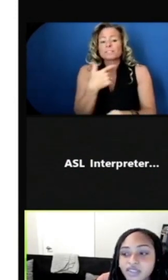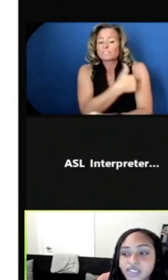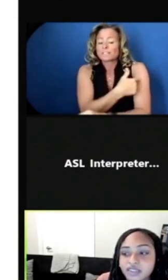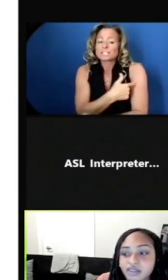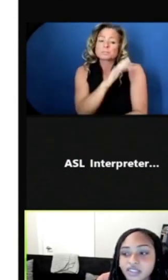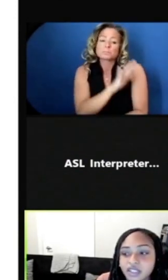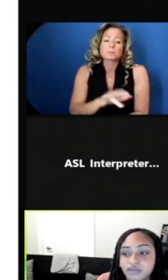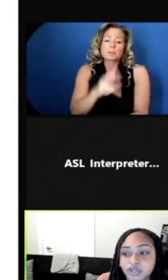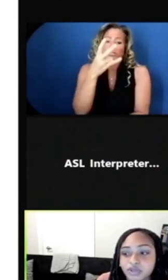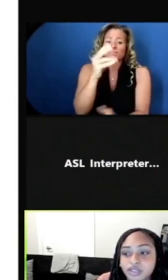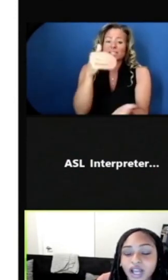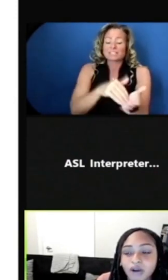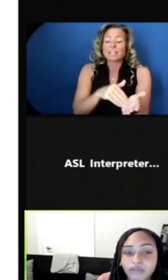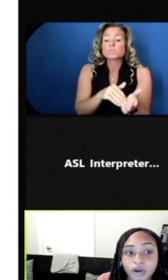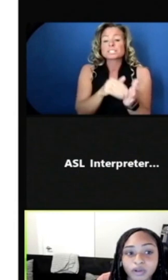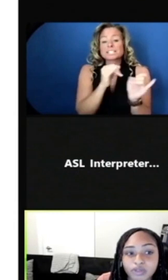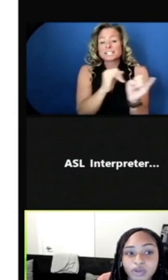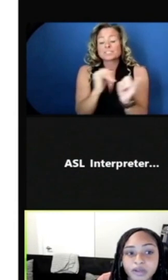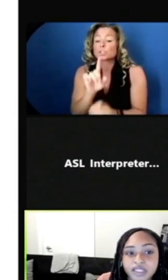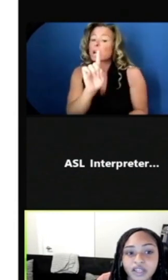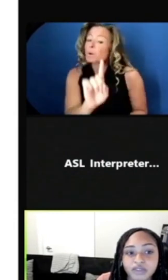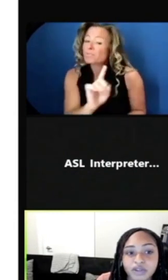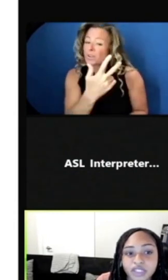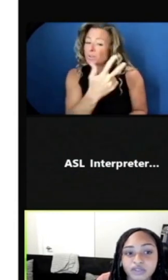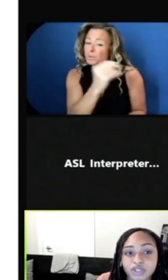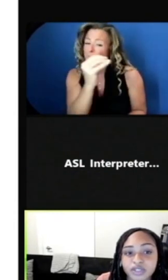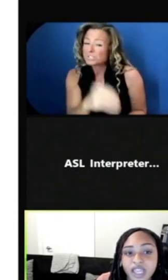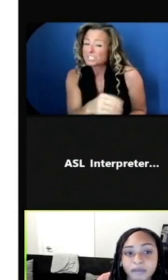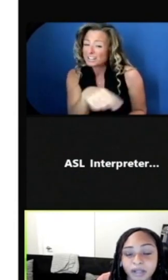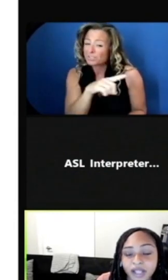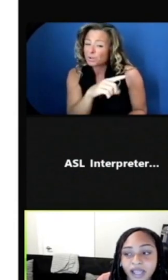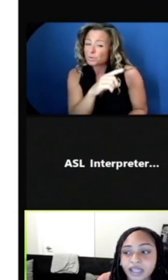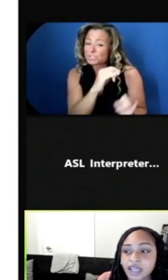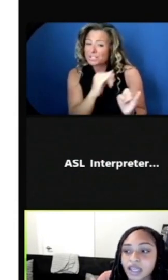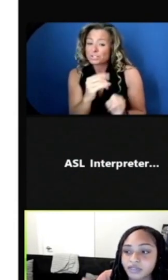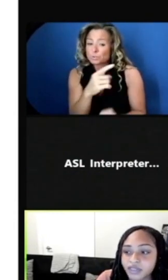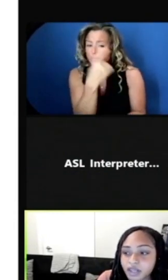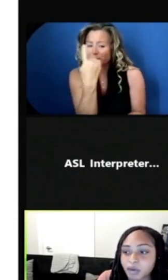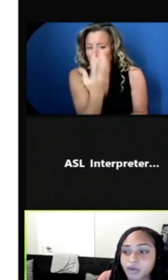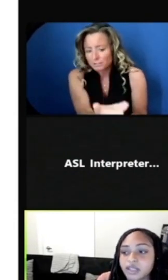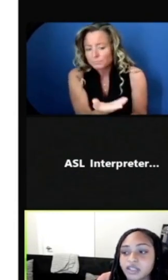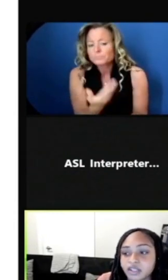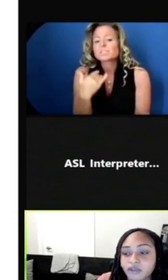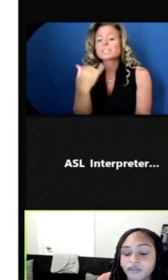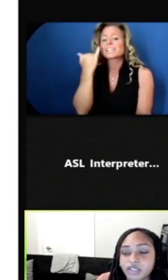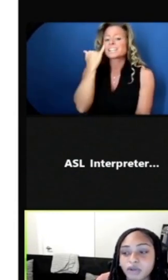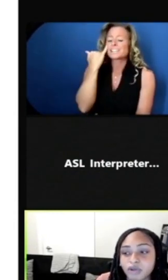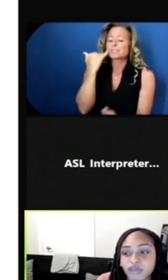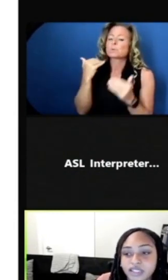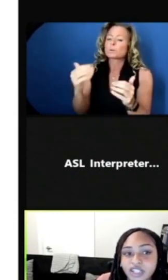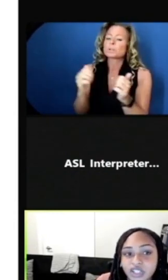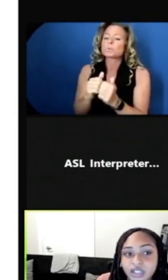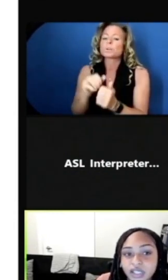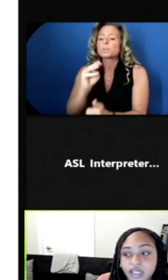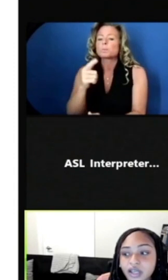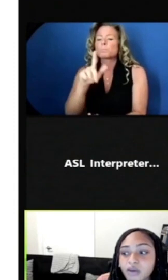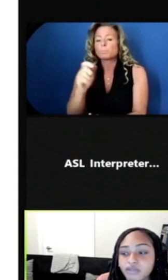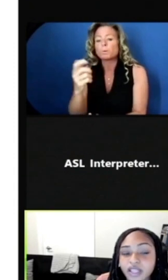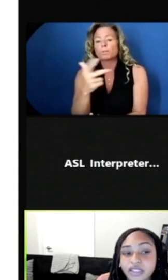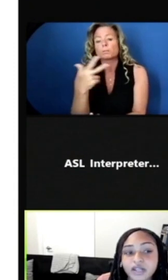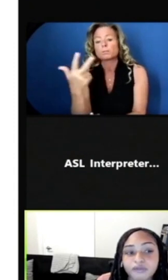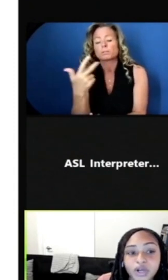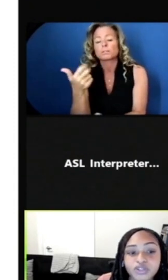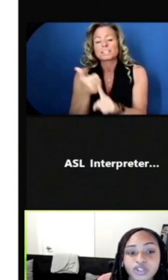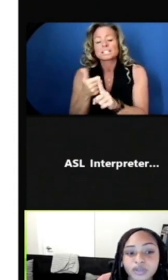about 17,000 individuals. However, only 3% of those individuals have been Black. Then when we conducted our first mobile vaccination clinic,